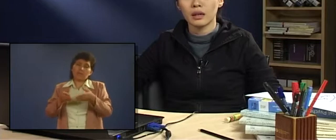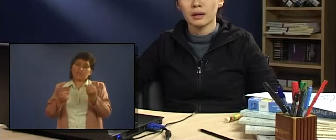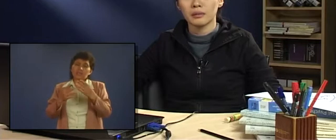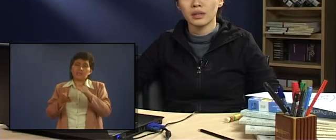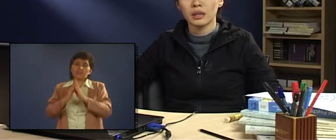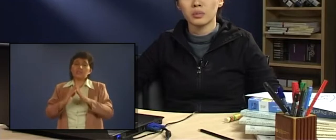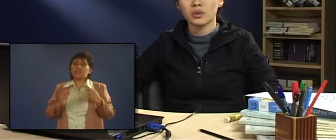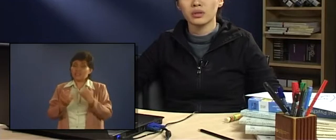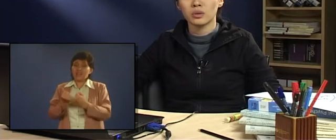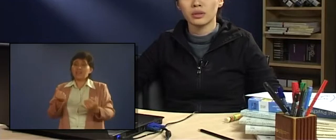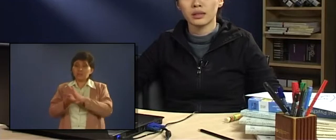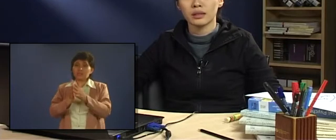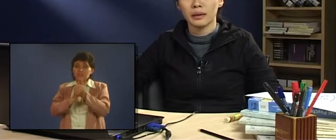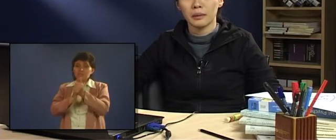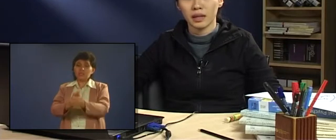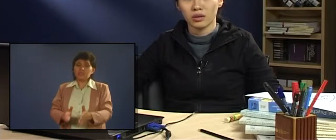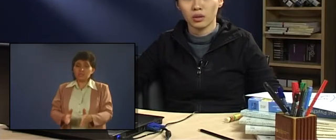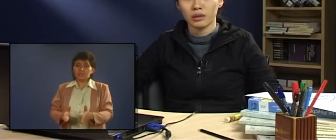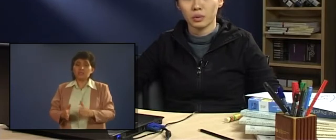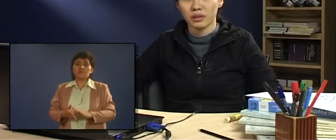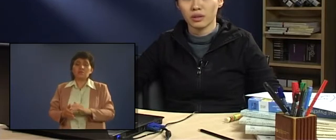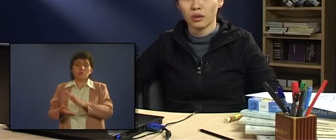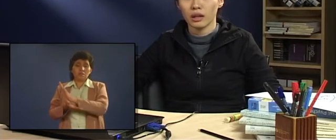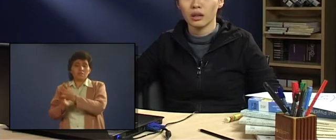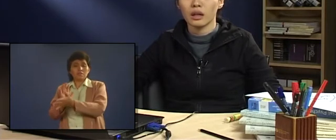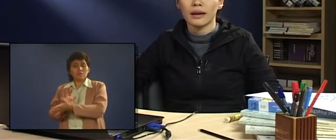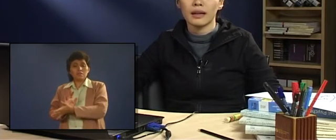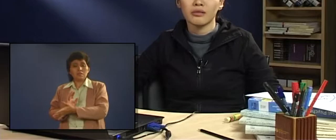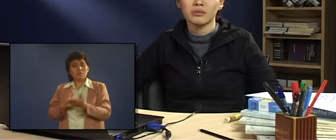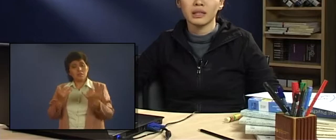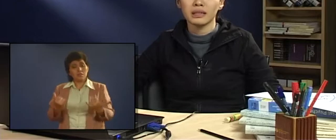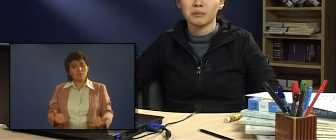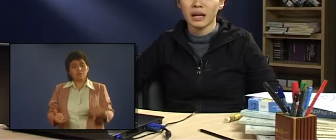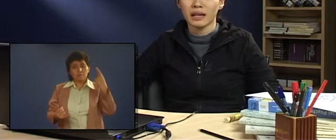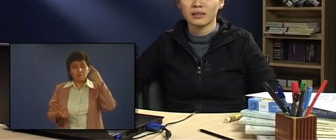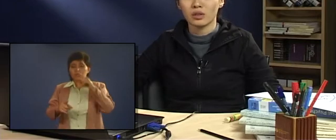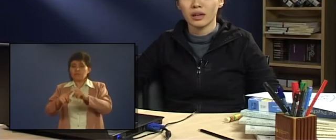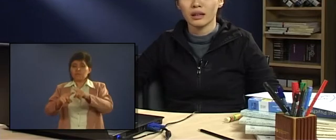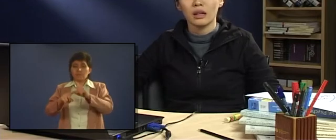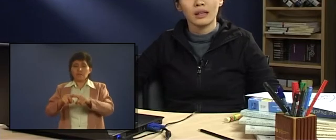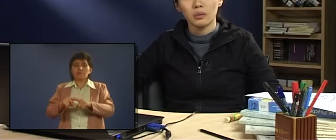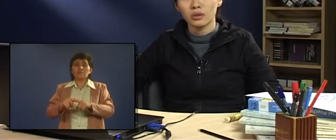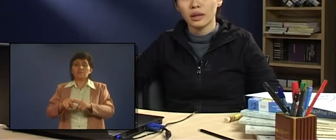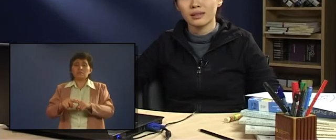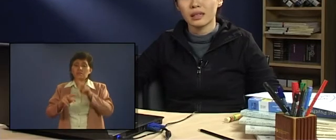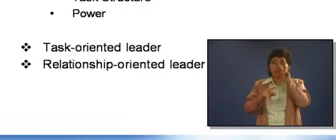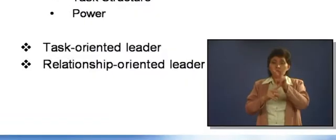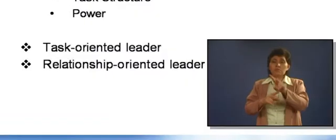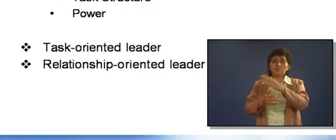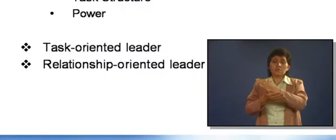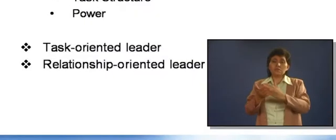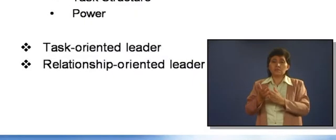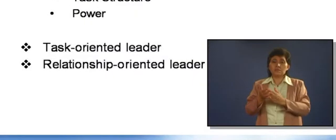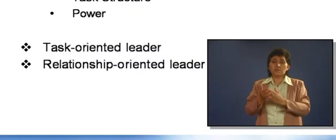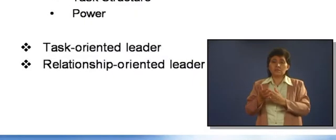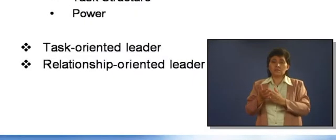it is it import or is it external influenced okay now it really depends okay now we look at some of the